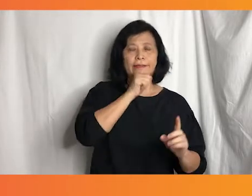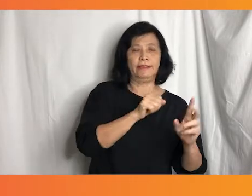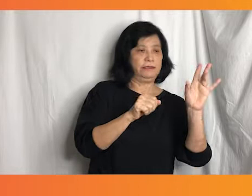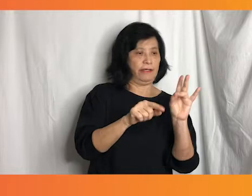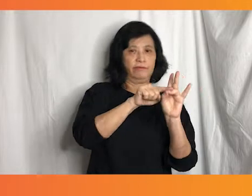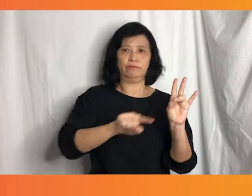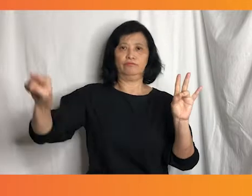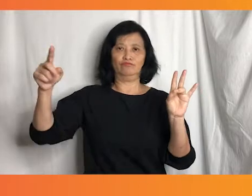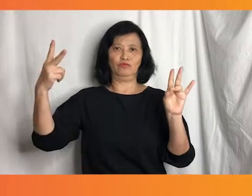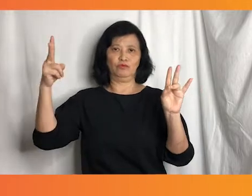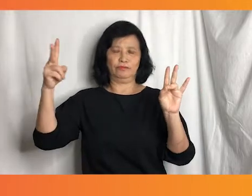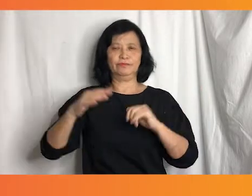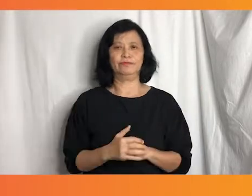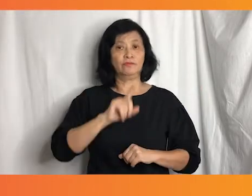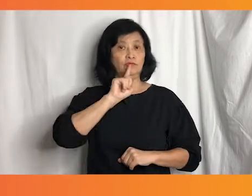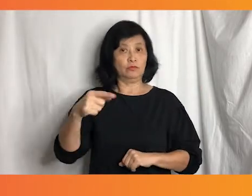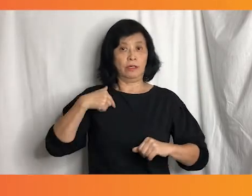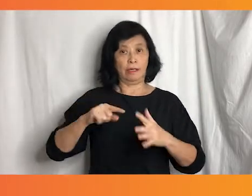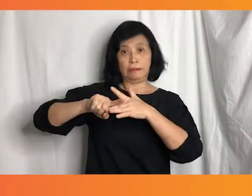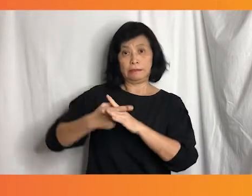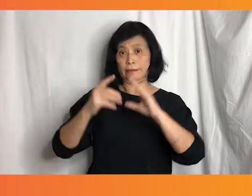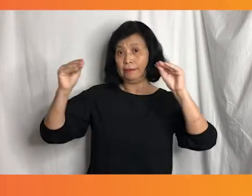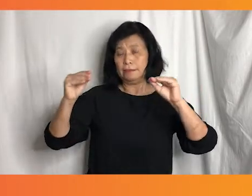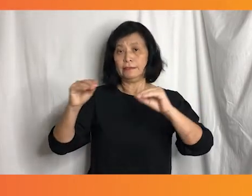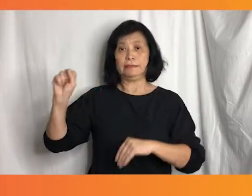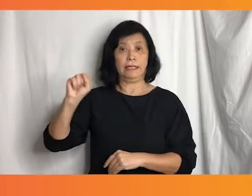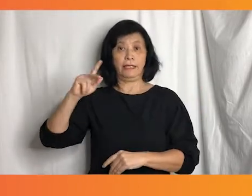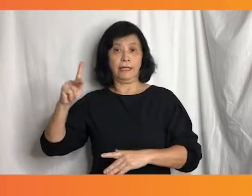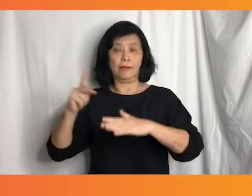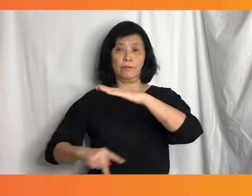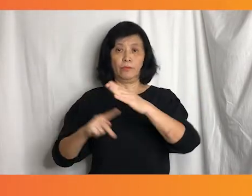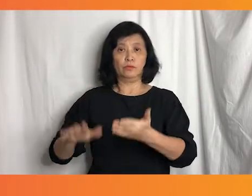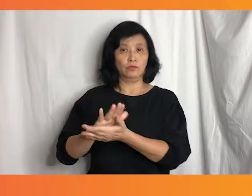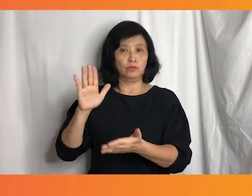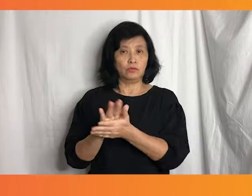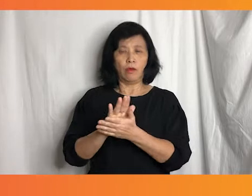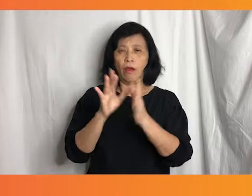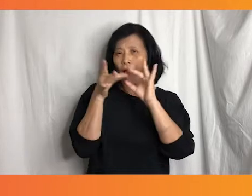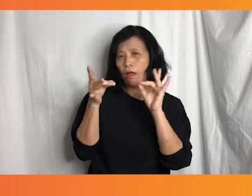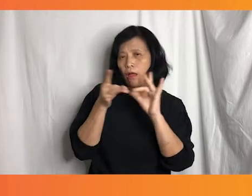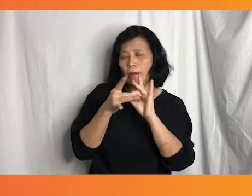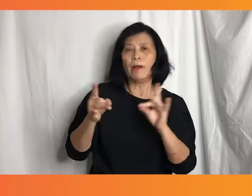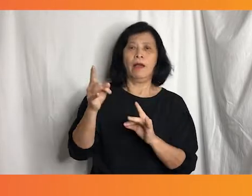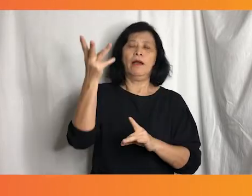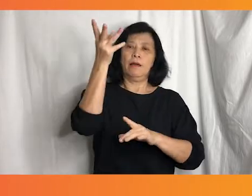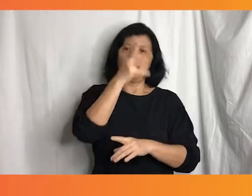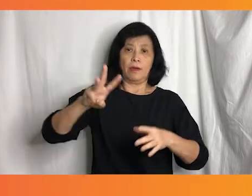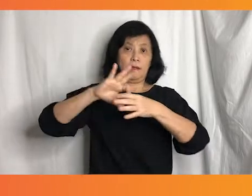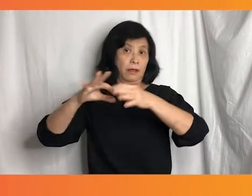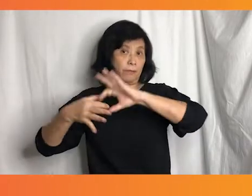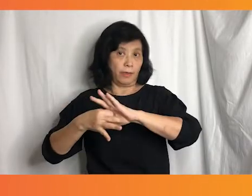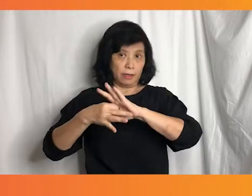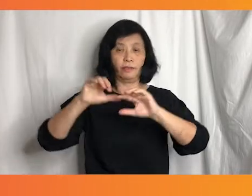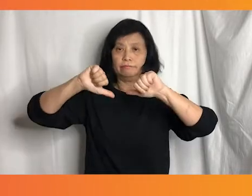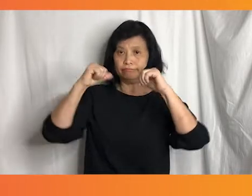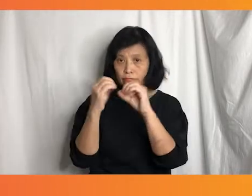12. I started teaching students in Sengkang Primary about the Paralympic movement as well as Paralympic values over